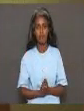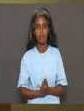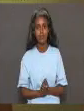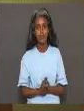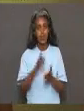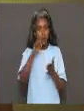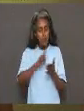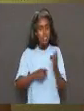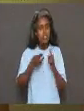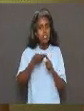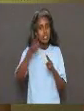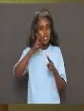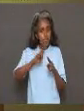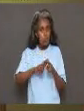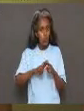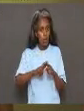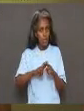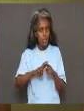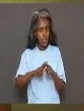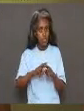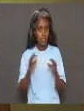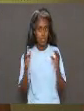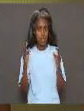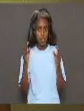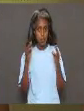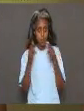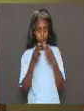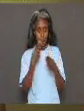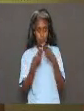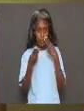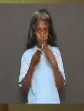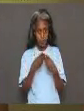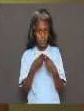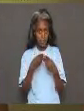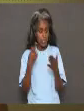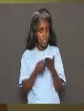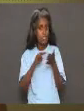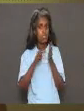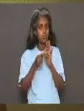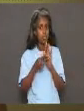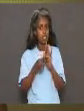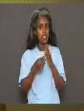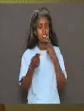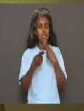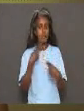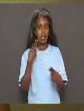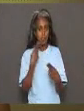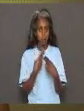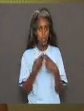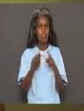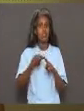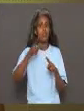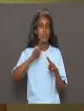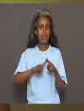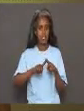What is a reciprocal? In mathematics, it means the multiplicative